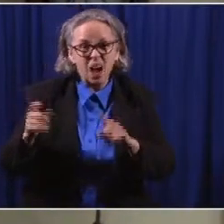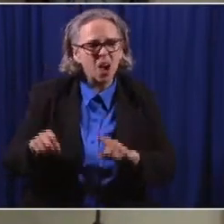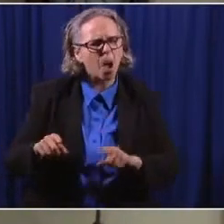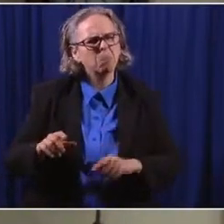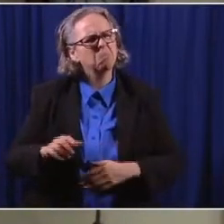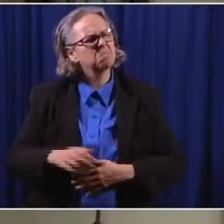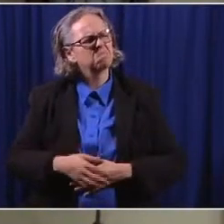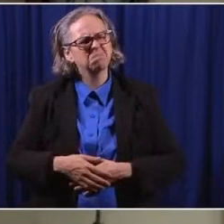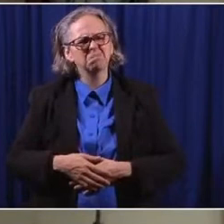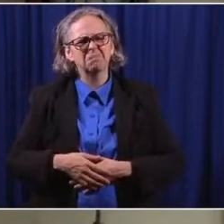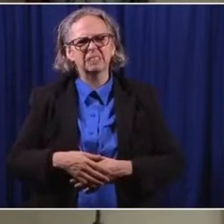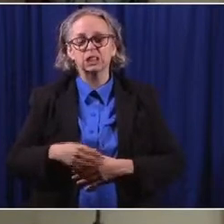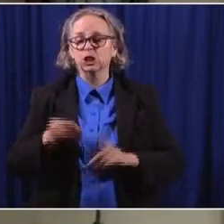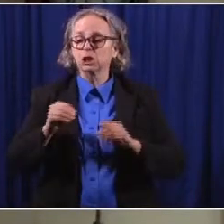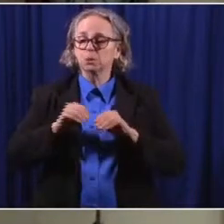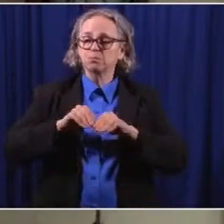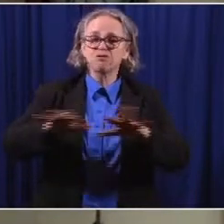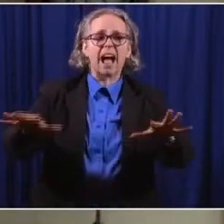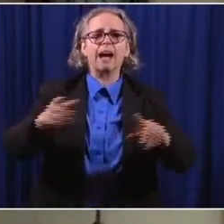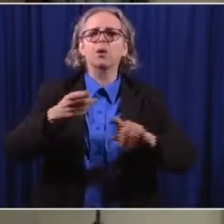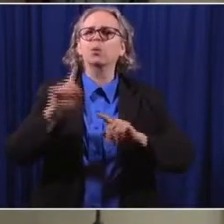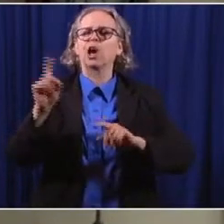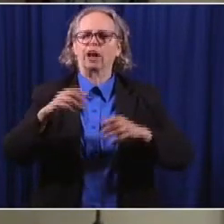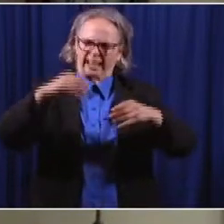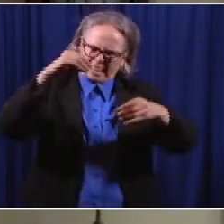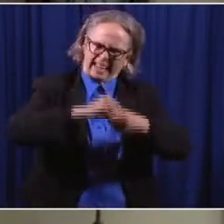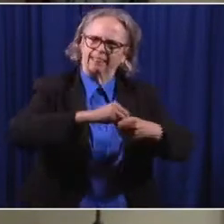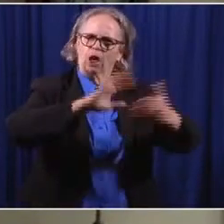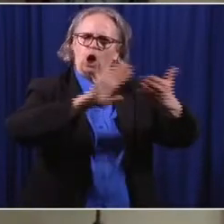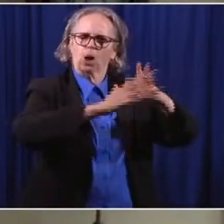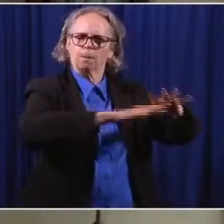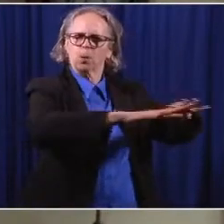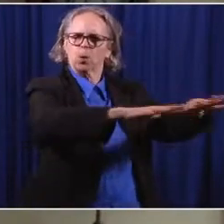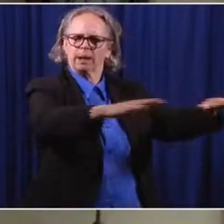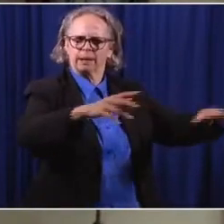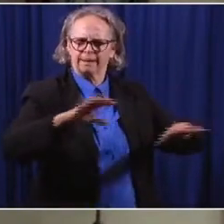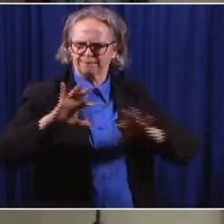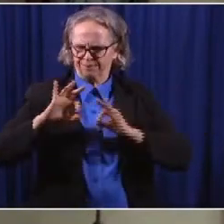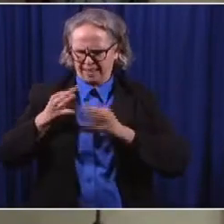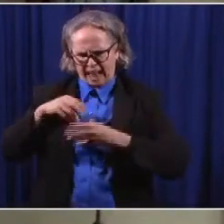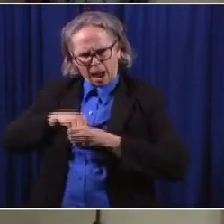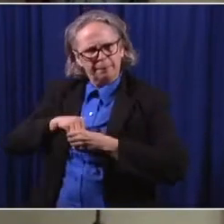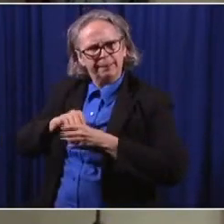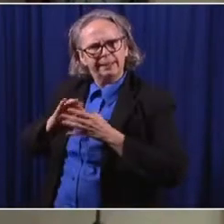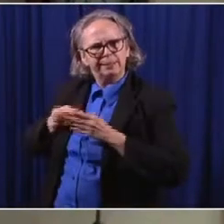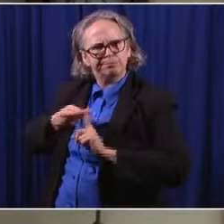is either spread out into the community or in the case with college students, them doing something,